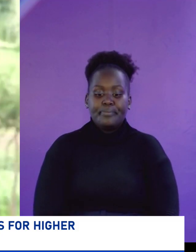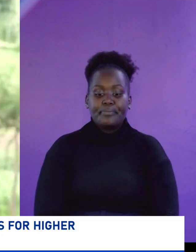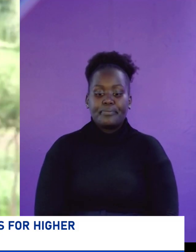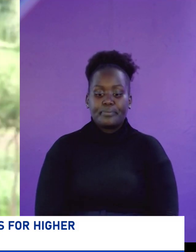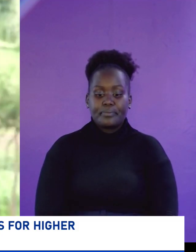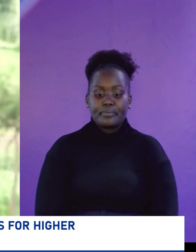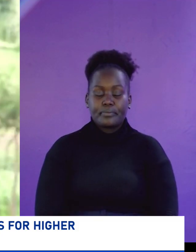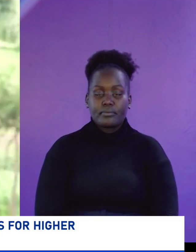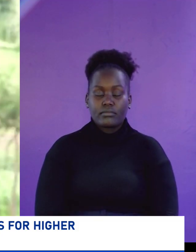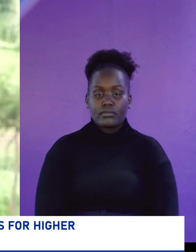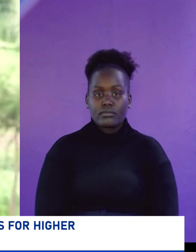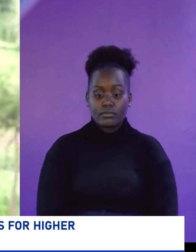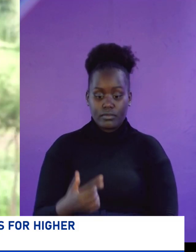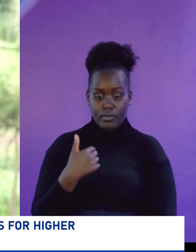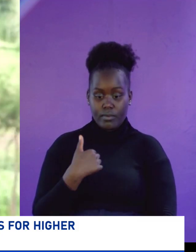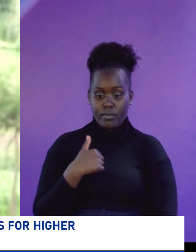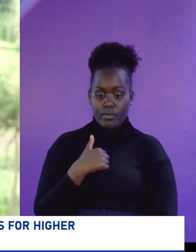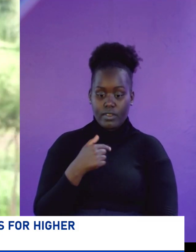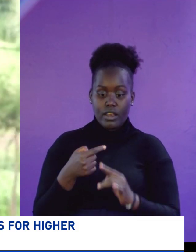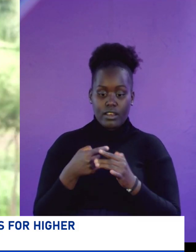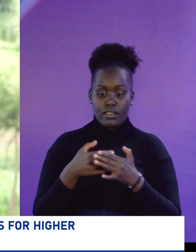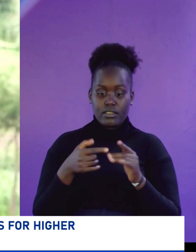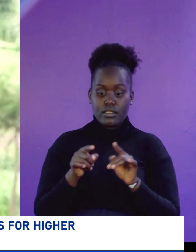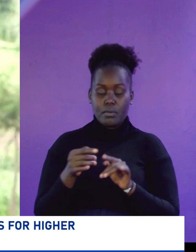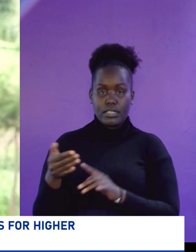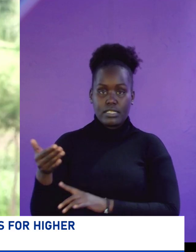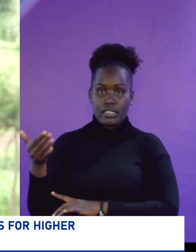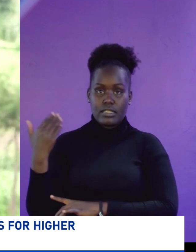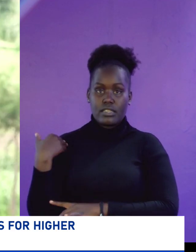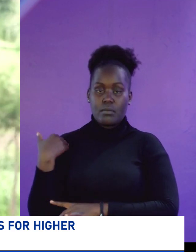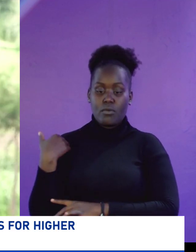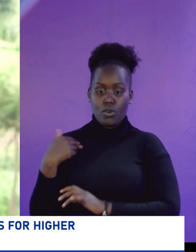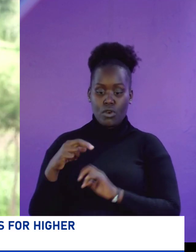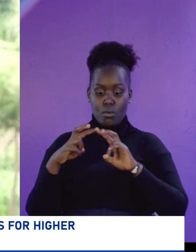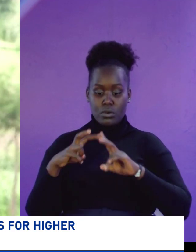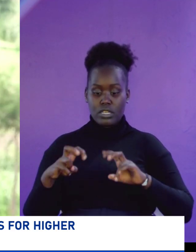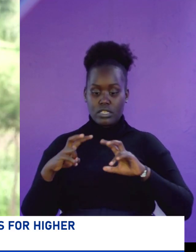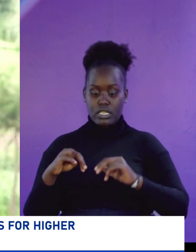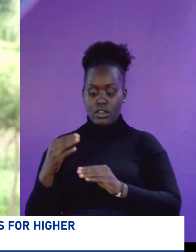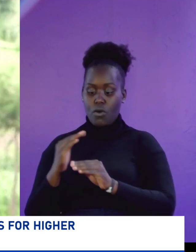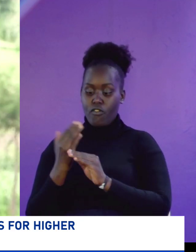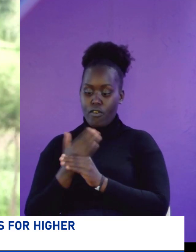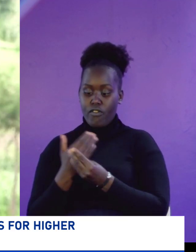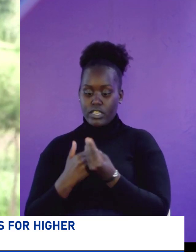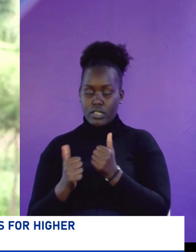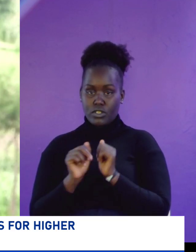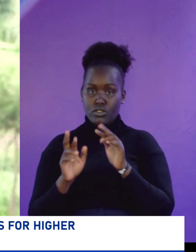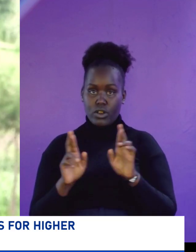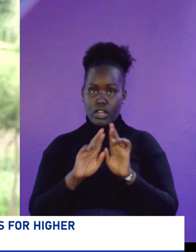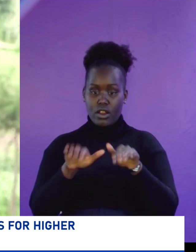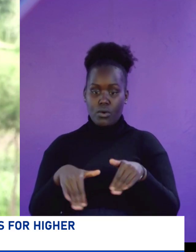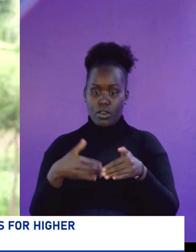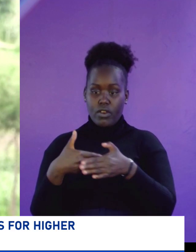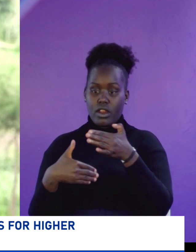umuhimu wa cuttings, kwa sababu sisi tu kama mbeleni nyuma huko tumetumia ile kutafuta kwa jirani viazi iko ready, unapewa na jirani,